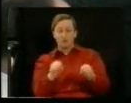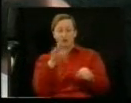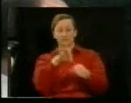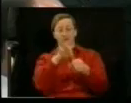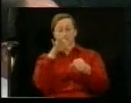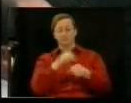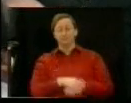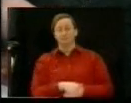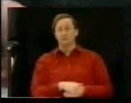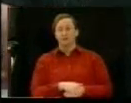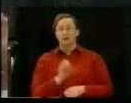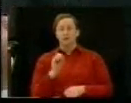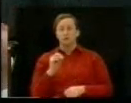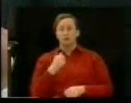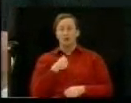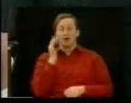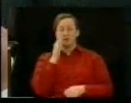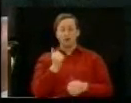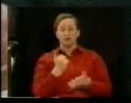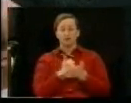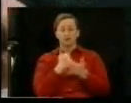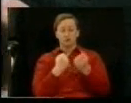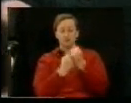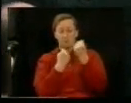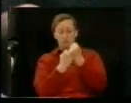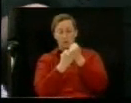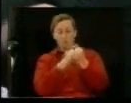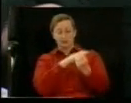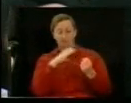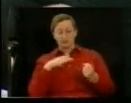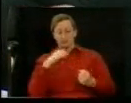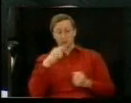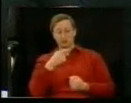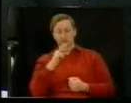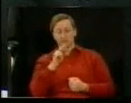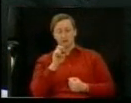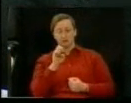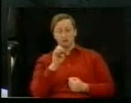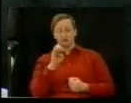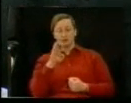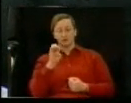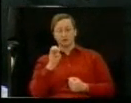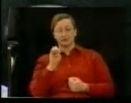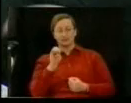So I'm going to support Commissioner Grease's motion. I seconded it.